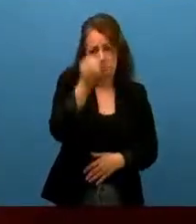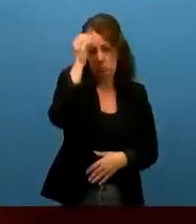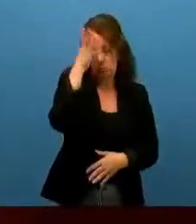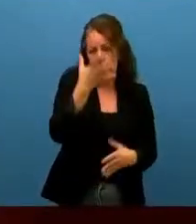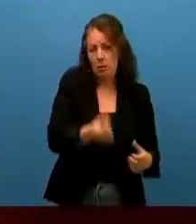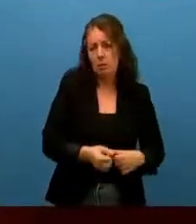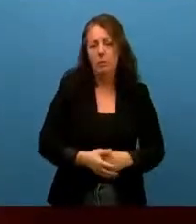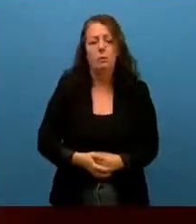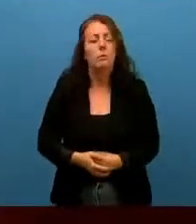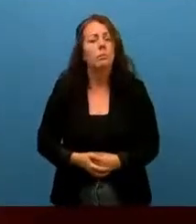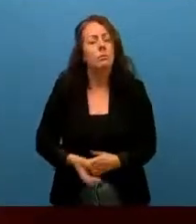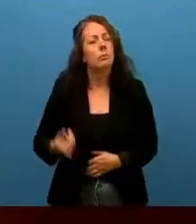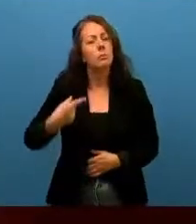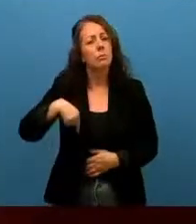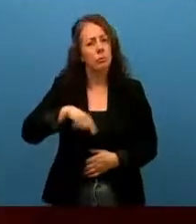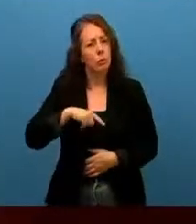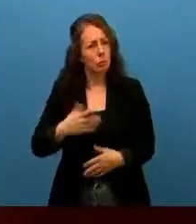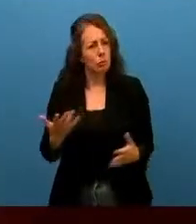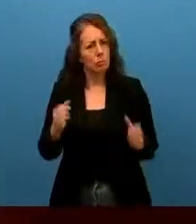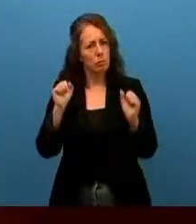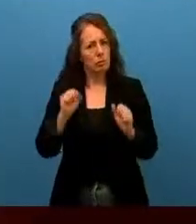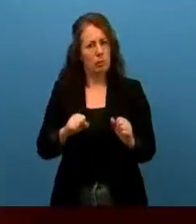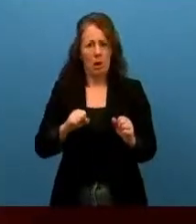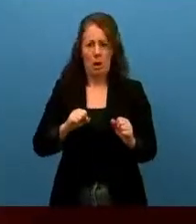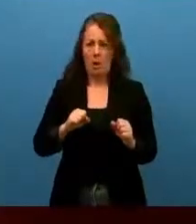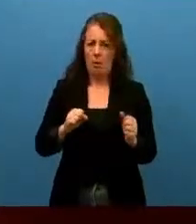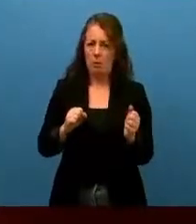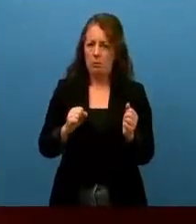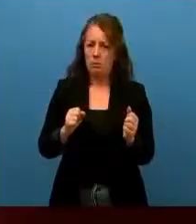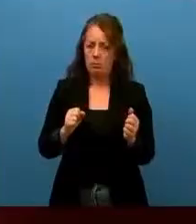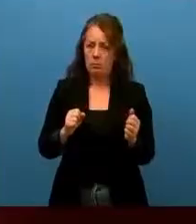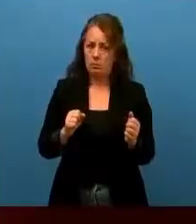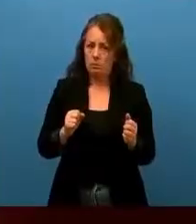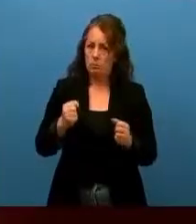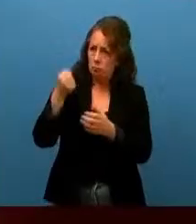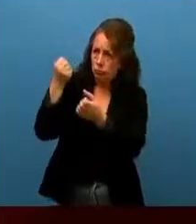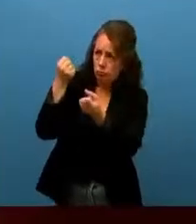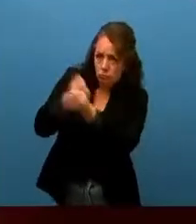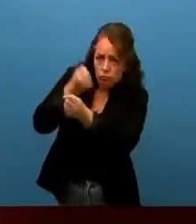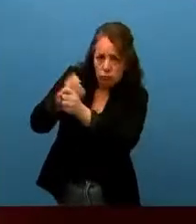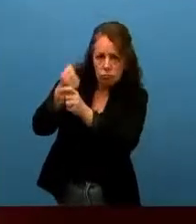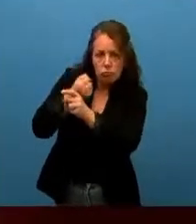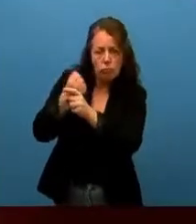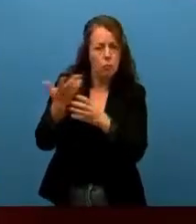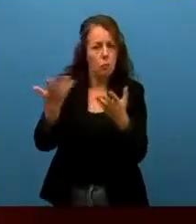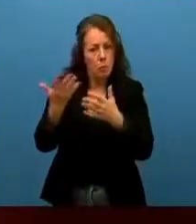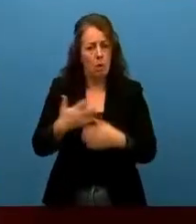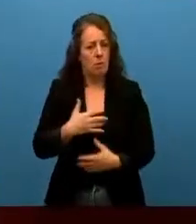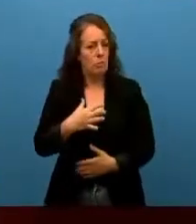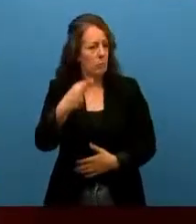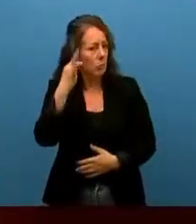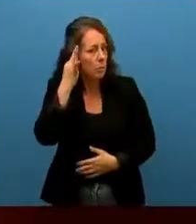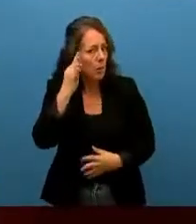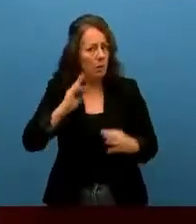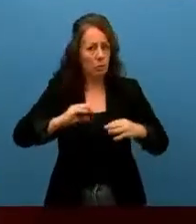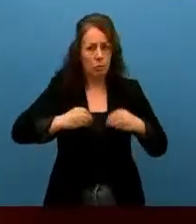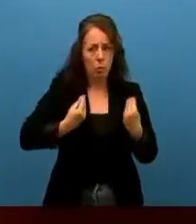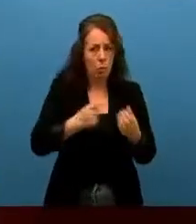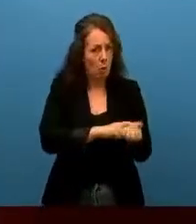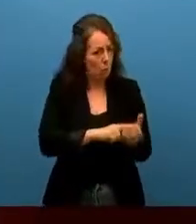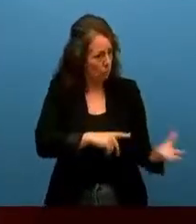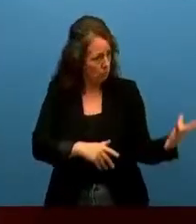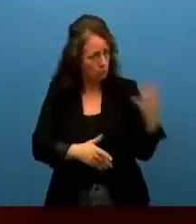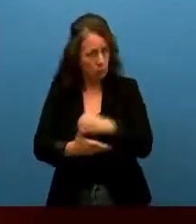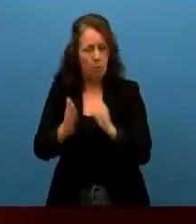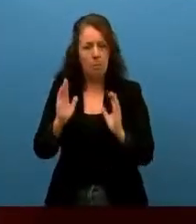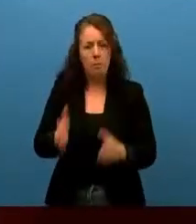effective, and meaningful participation and leadership of indigenous women and youth. Could the expert mechanism share remaining challenges as